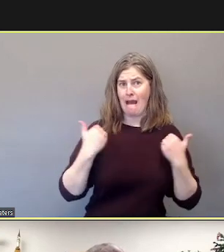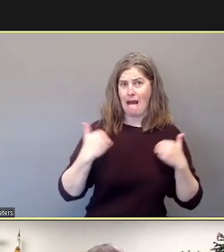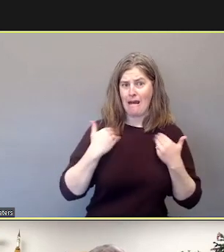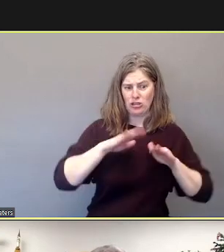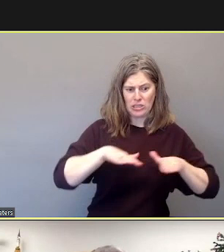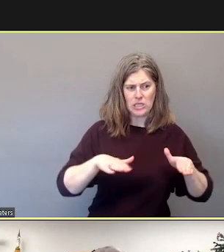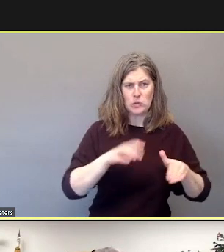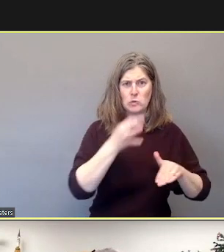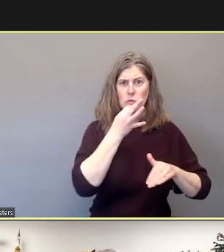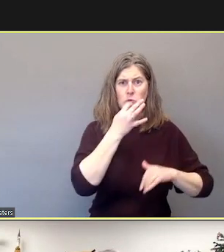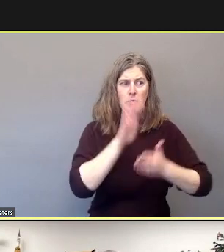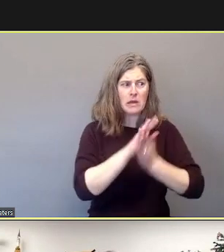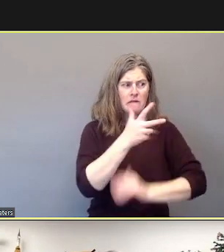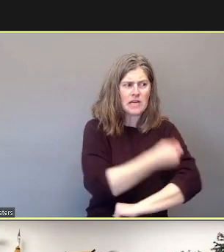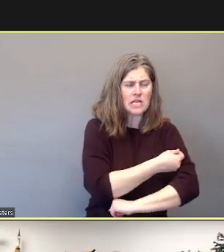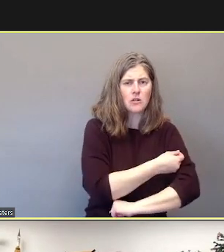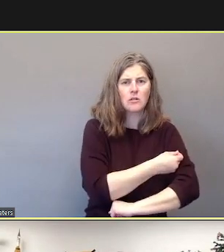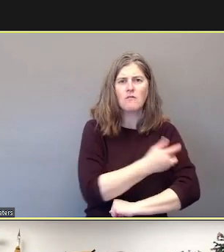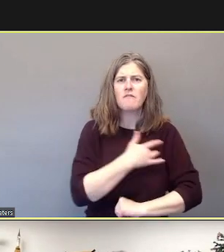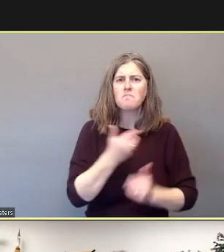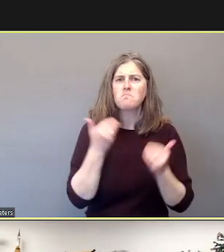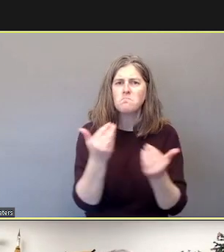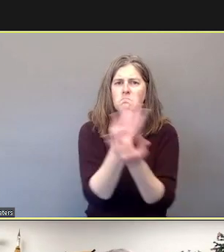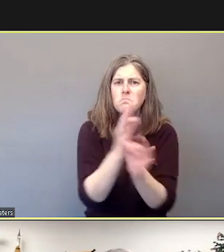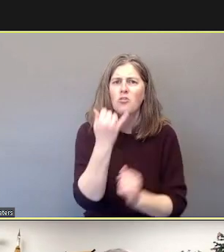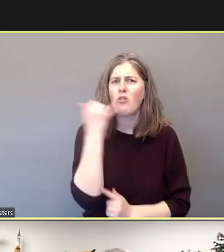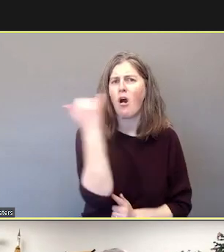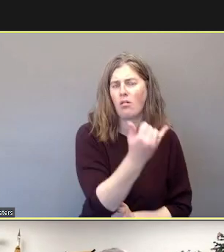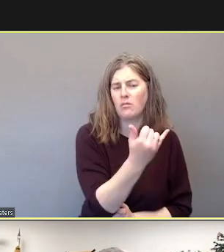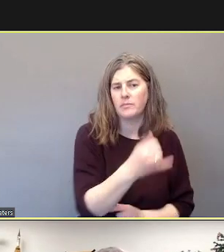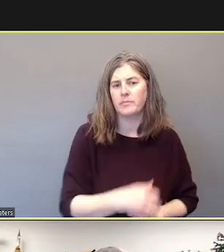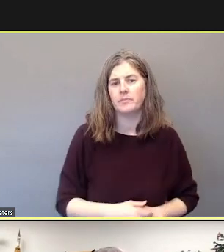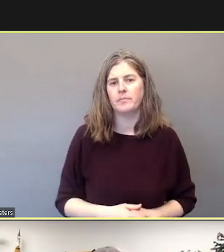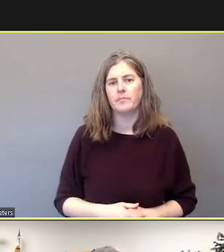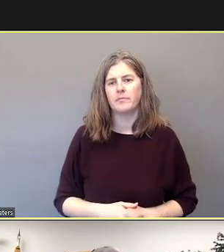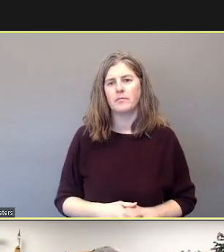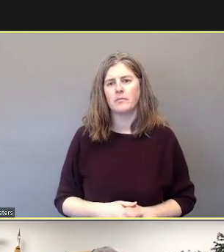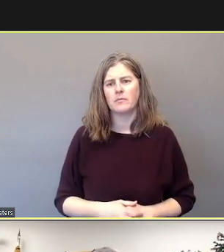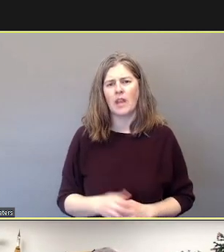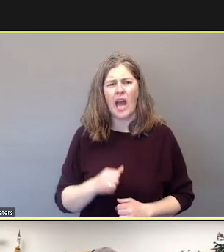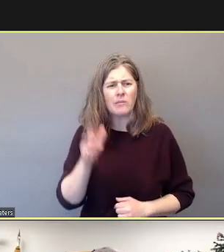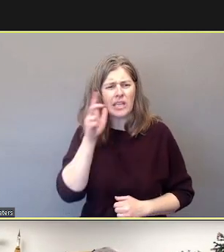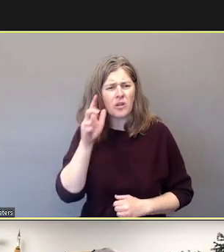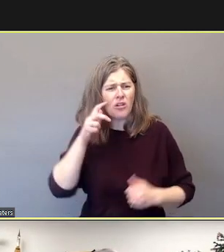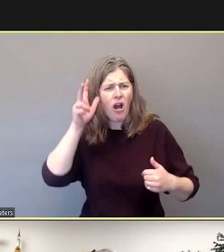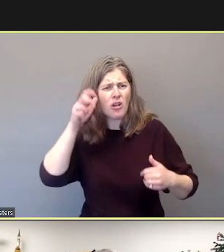hesitate to call. I'm hearing that audio might be lost.